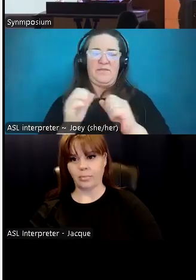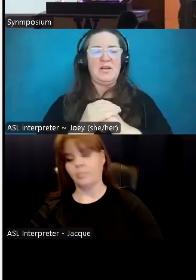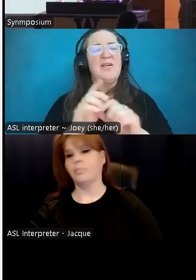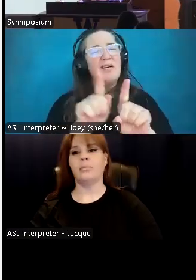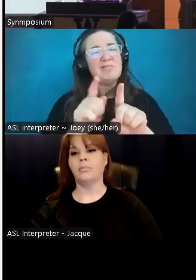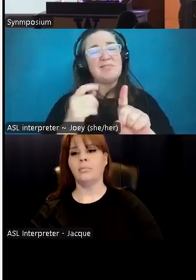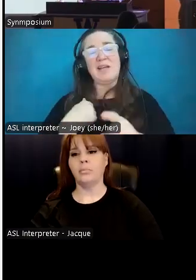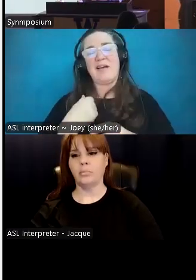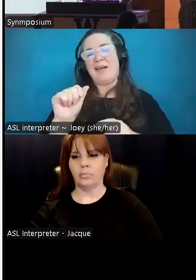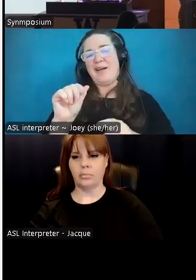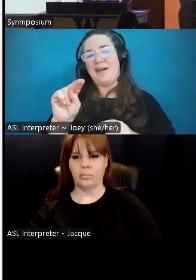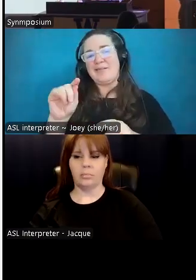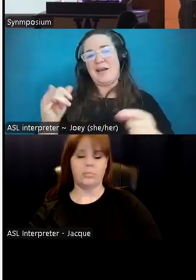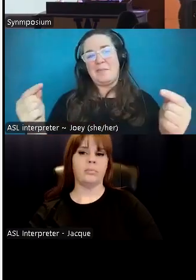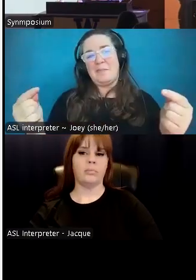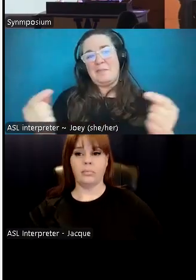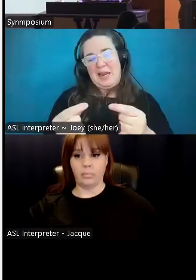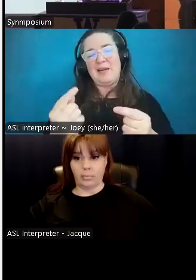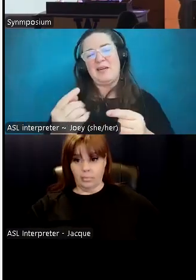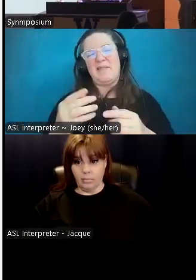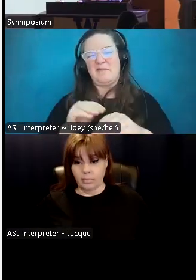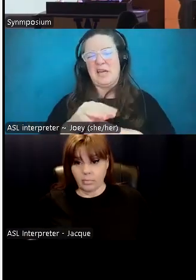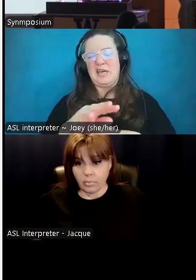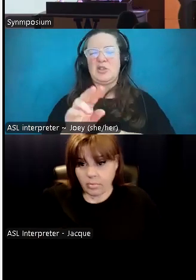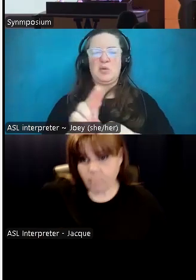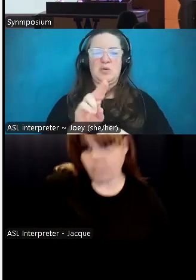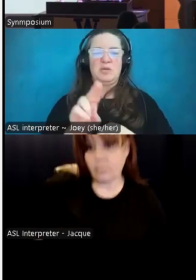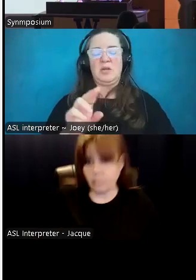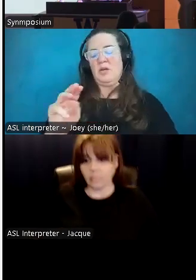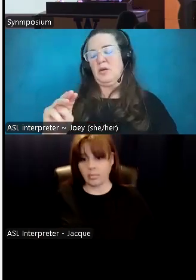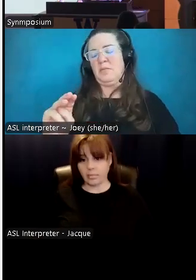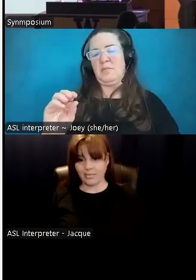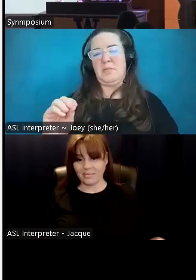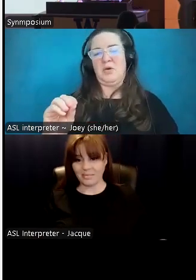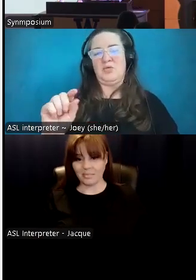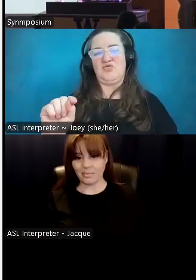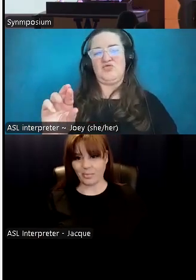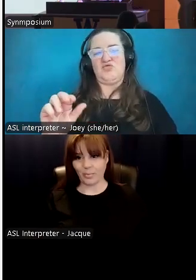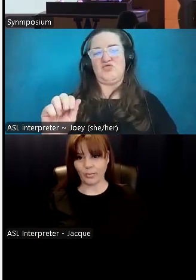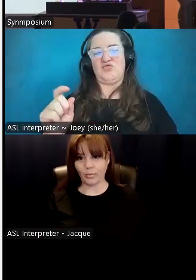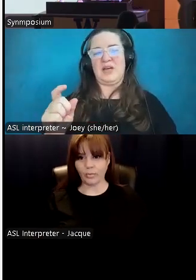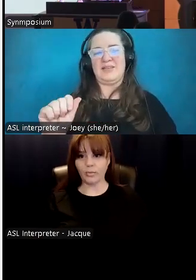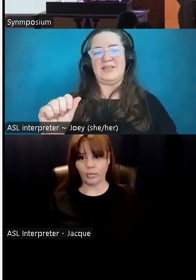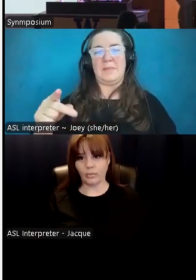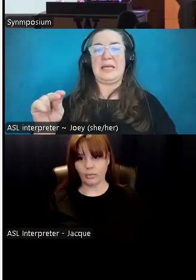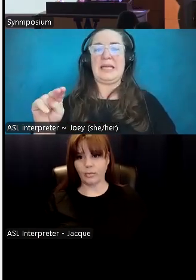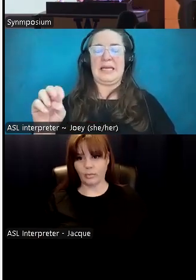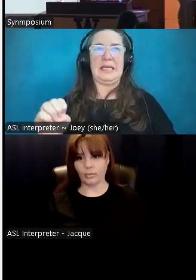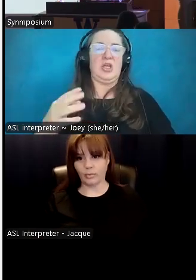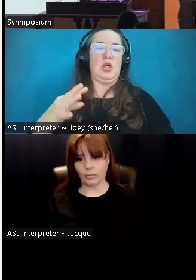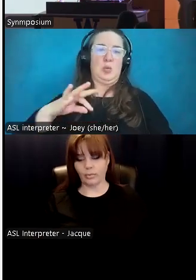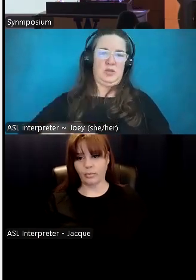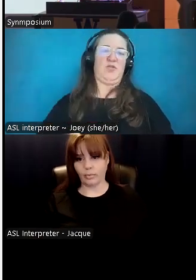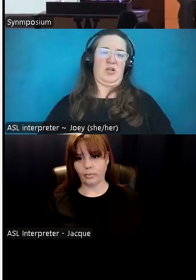useful. And then mirtazapine I've occasionally used, especially if anxiety is prevalent. Low-dose mirtazapine can be